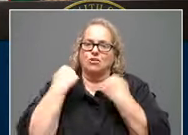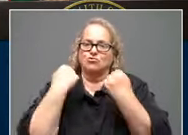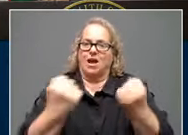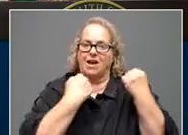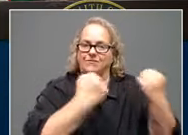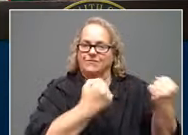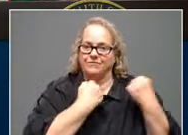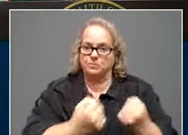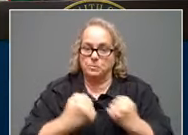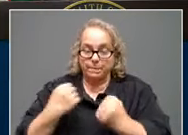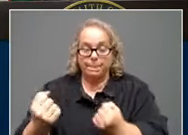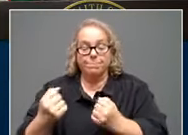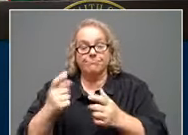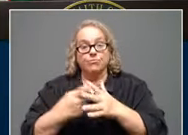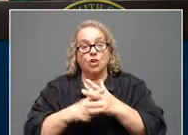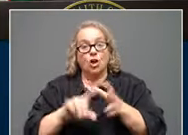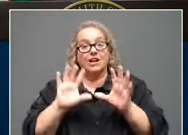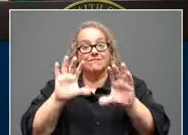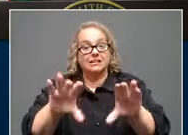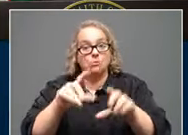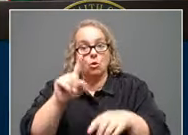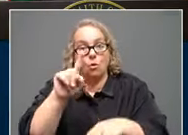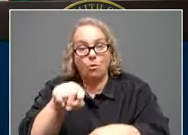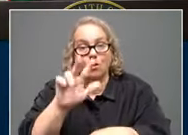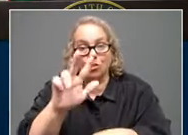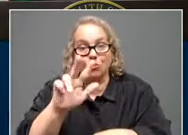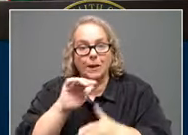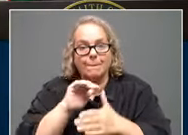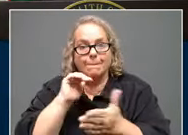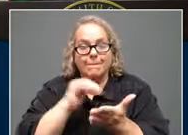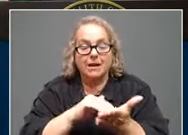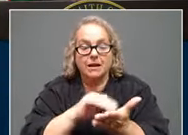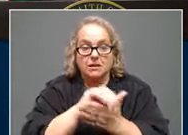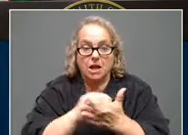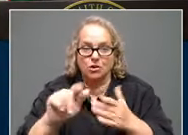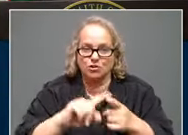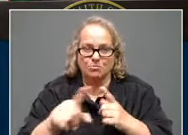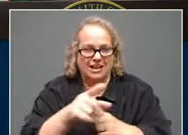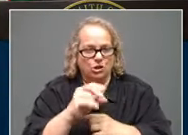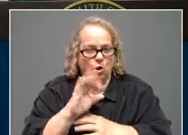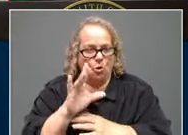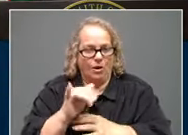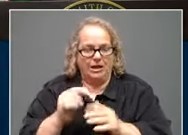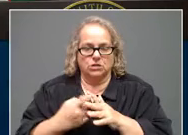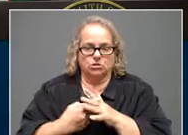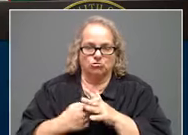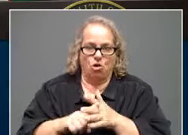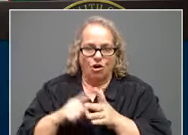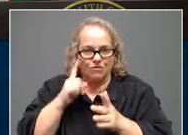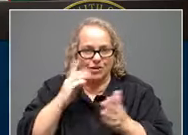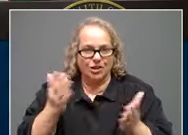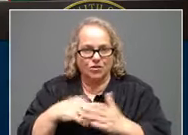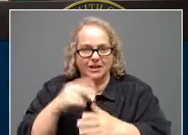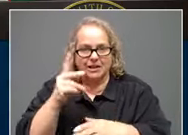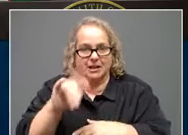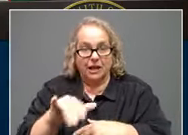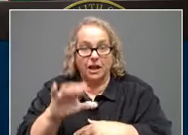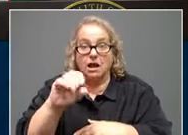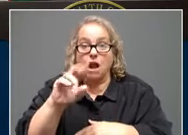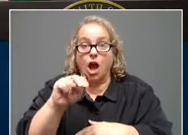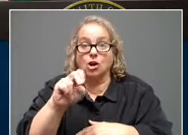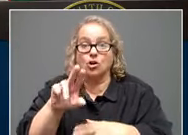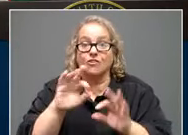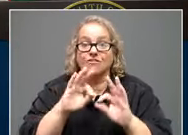starting investment of $1.3 million, but this is really just a start for here in Kentucky. The Connor family, who I had